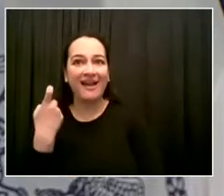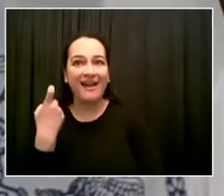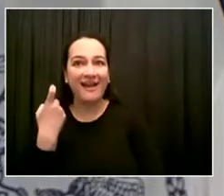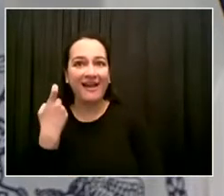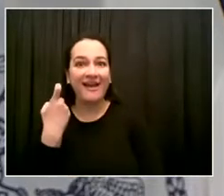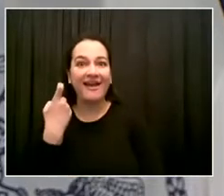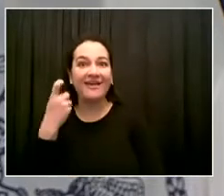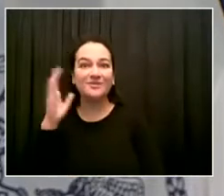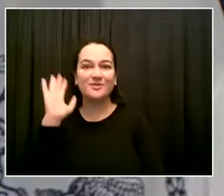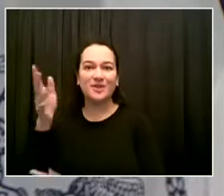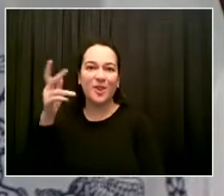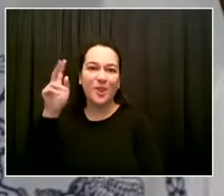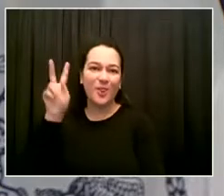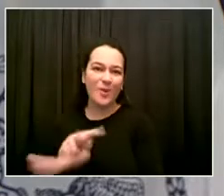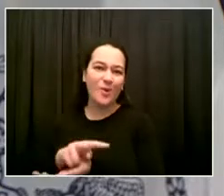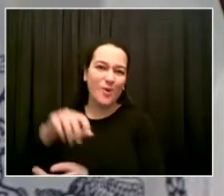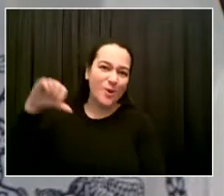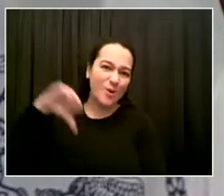just be a